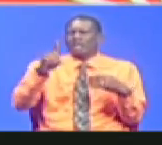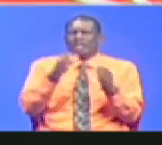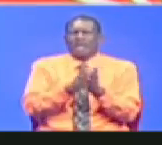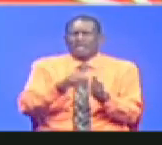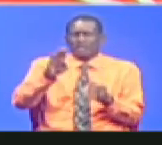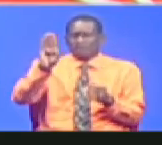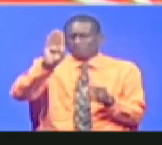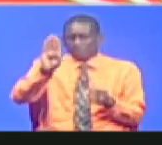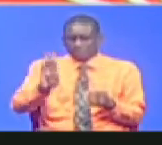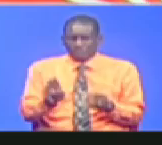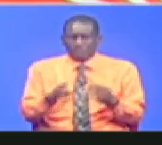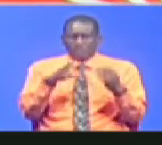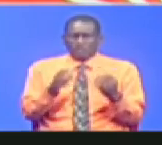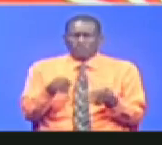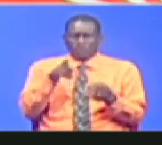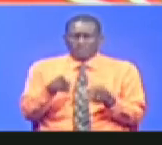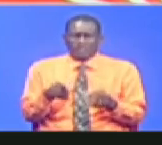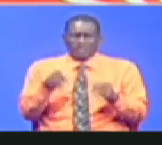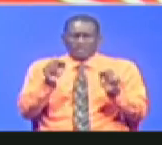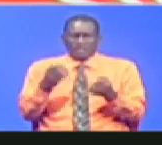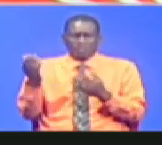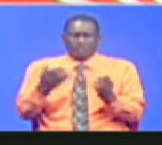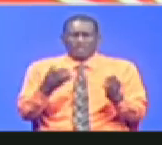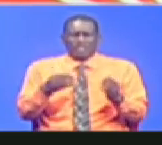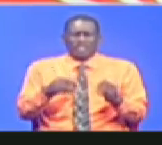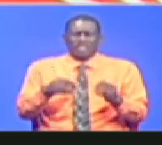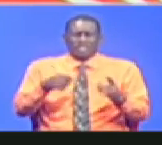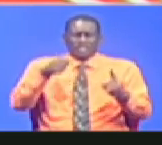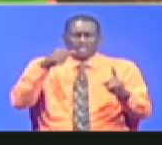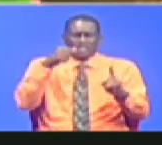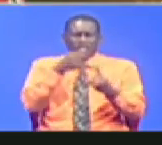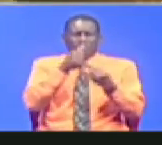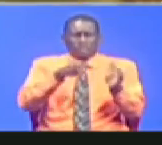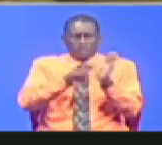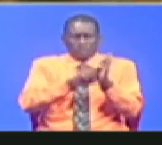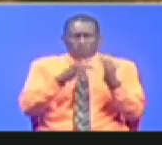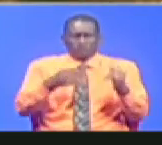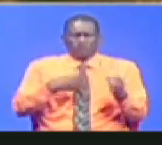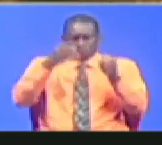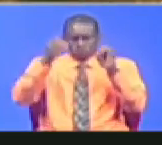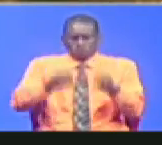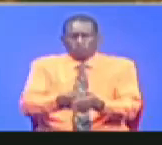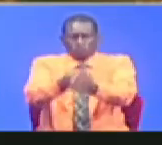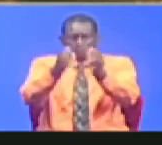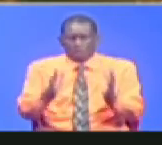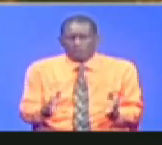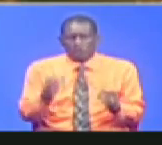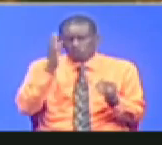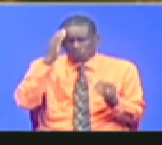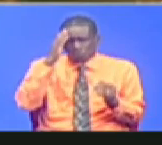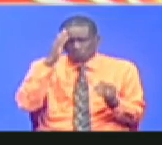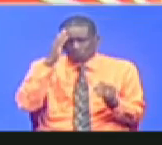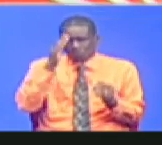Sometimes can bring an impact which is negative for us, especially now that we have new players. You know, they don't have